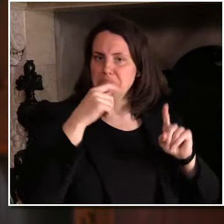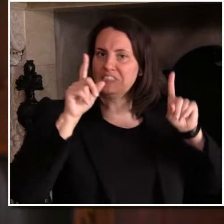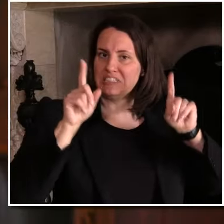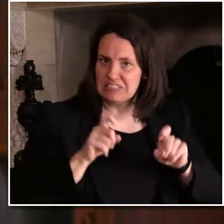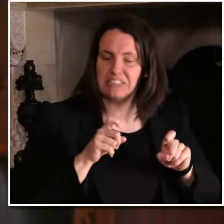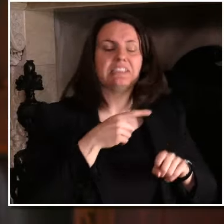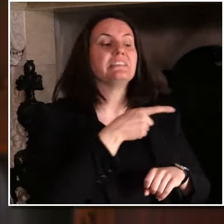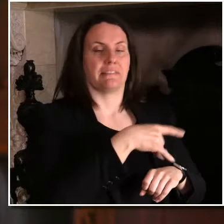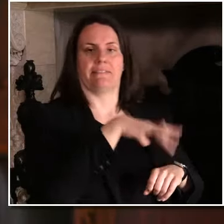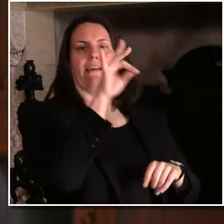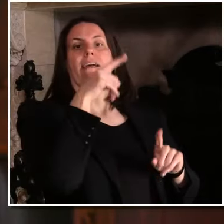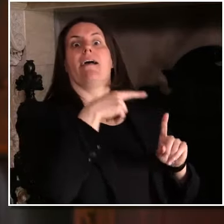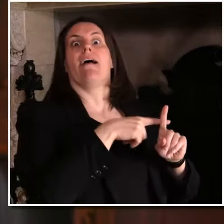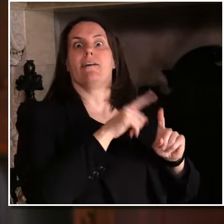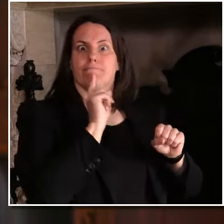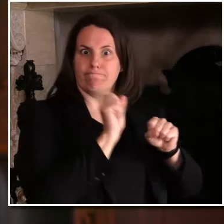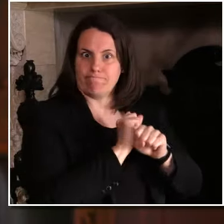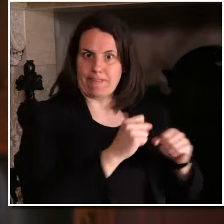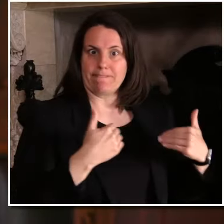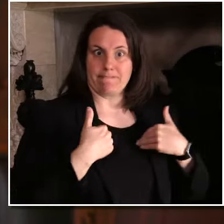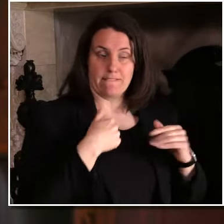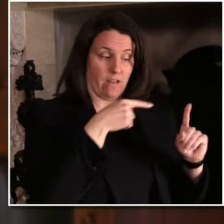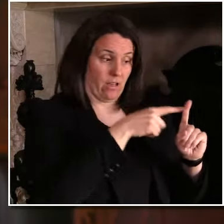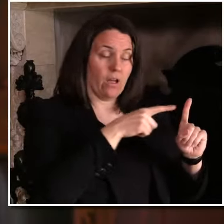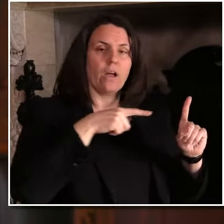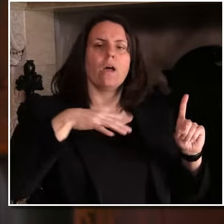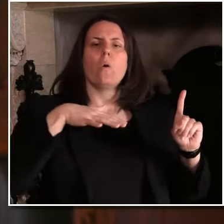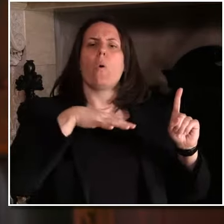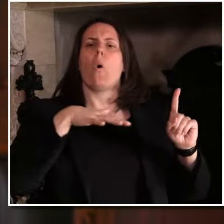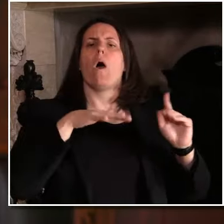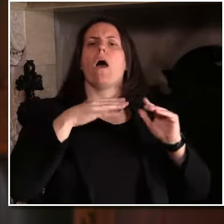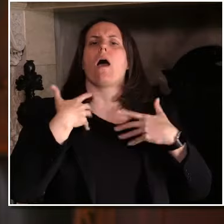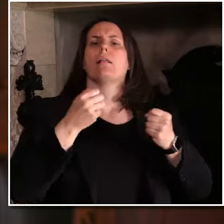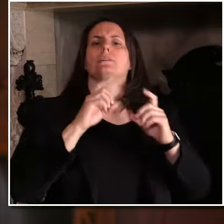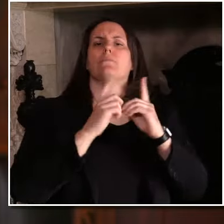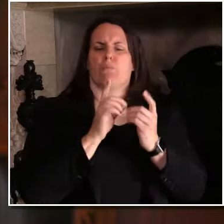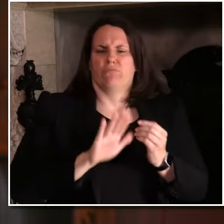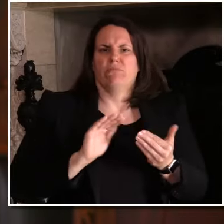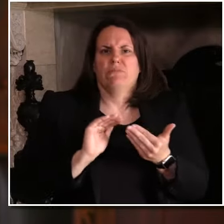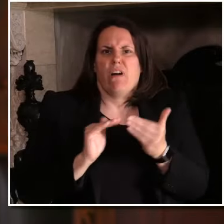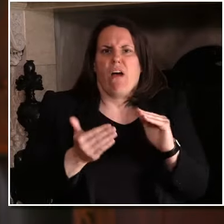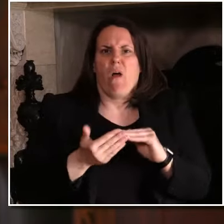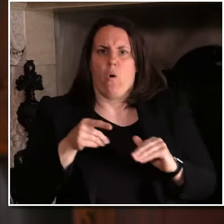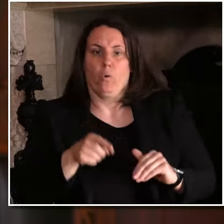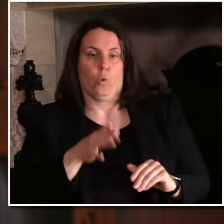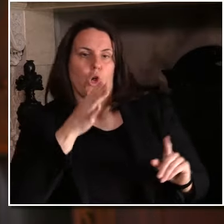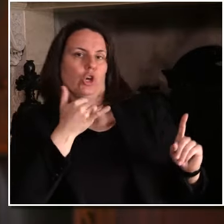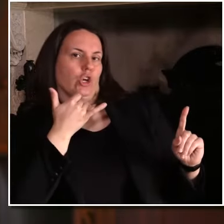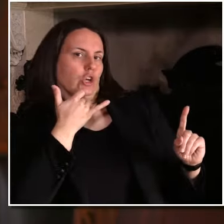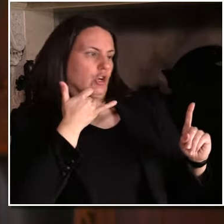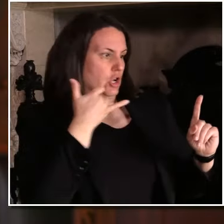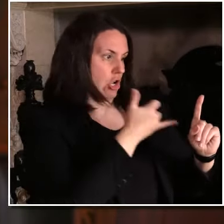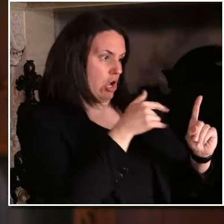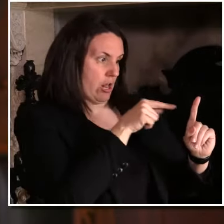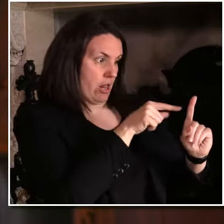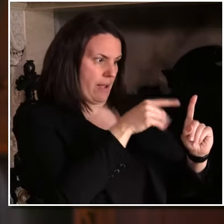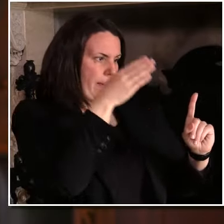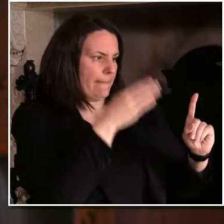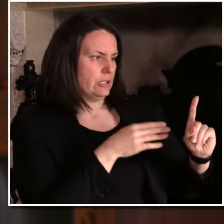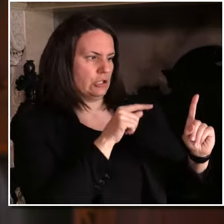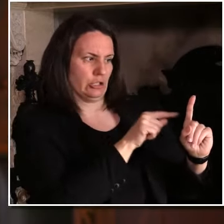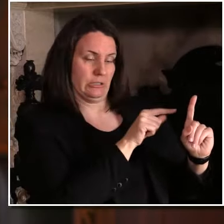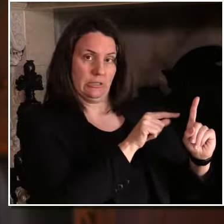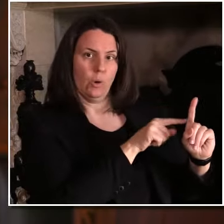interview them. During the interview, the public health worker will ask questions designed to identify other